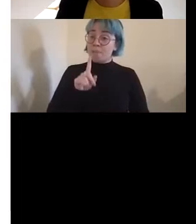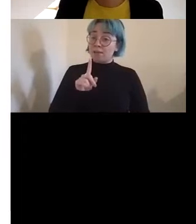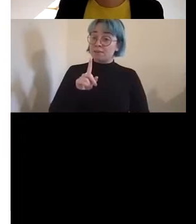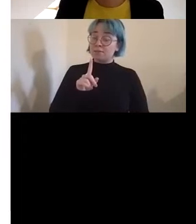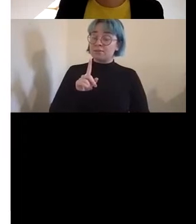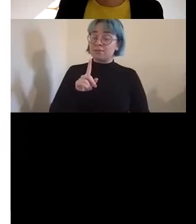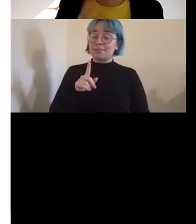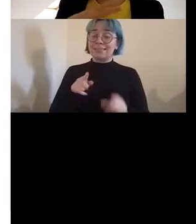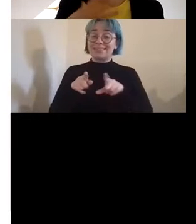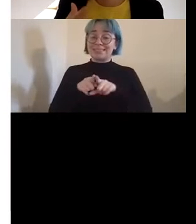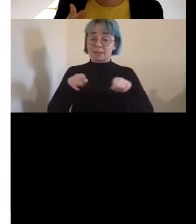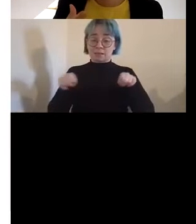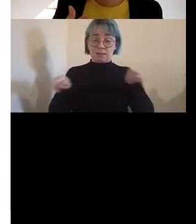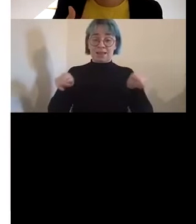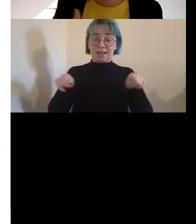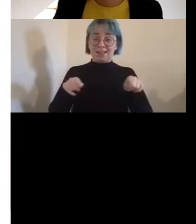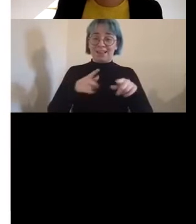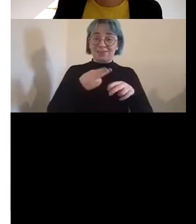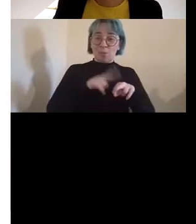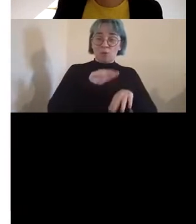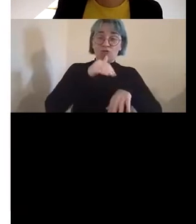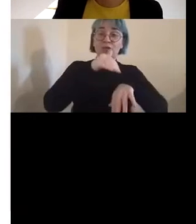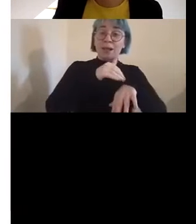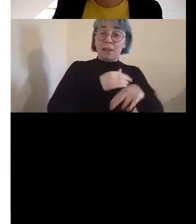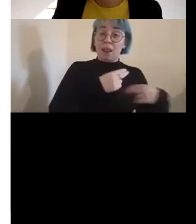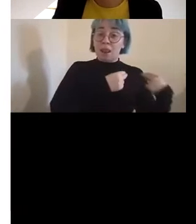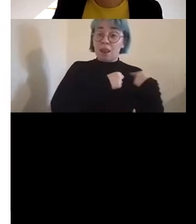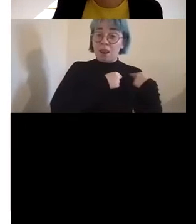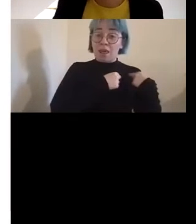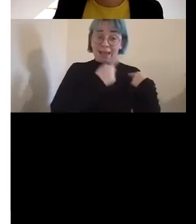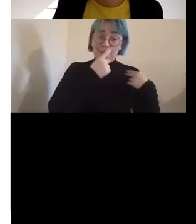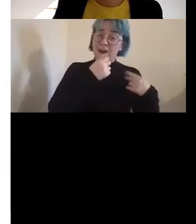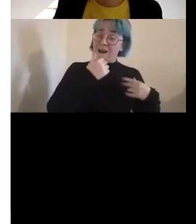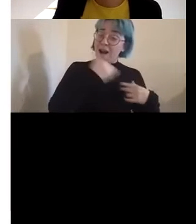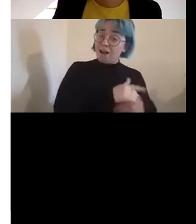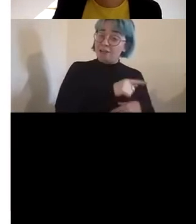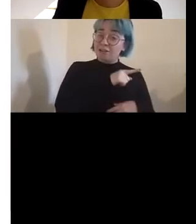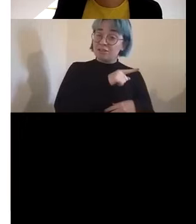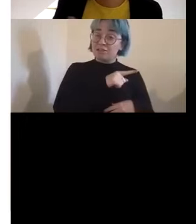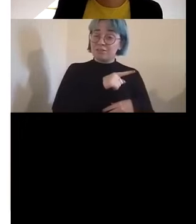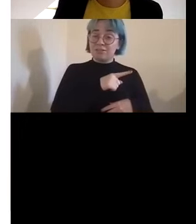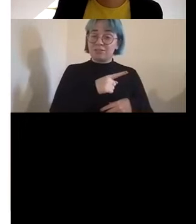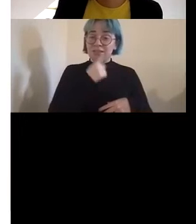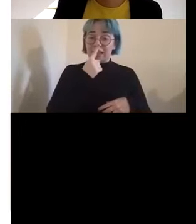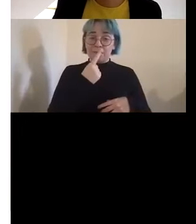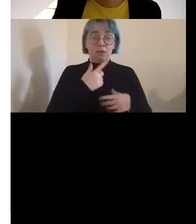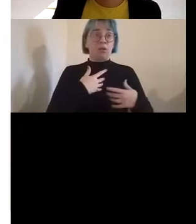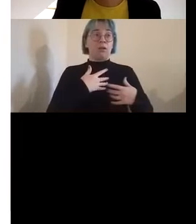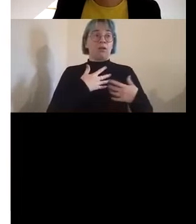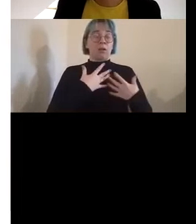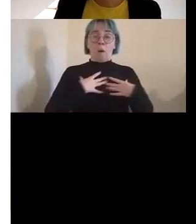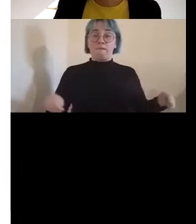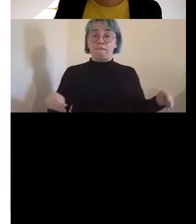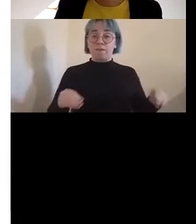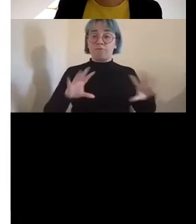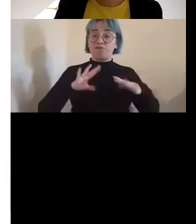on these children, even they're not criminally liable, can still be quite harsh. And it can amount to deprivation of liberty as